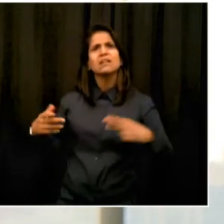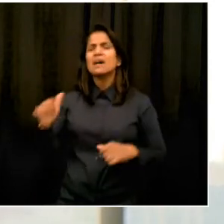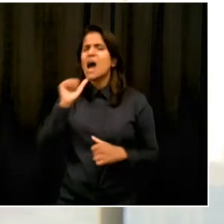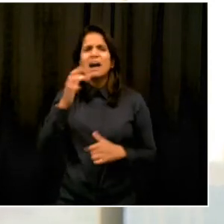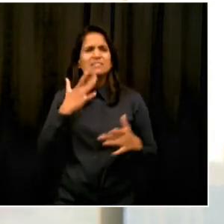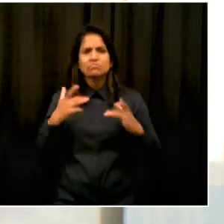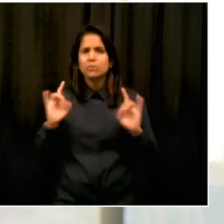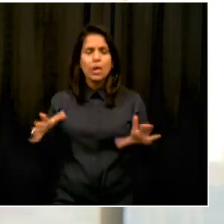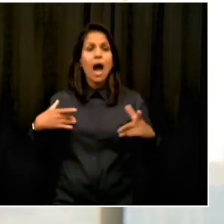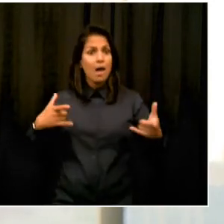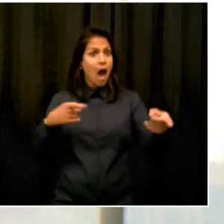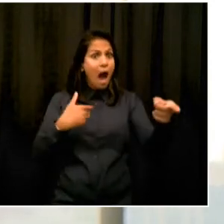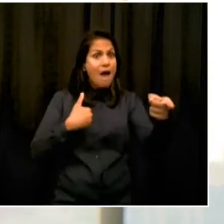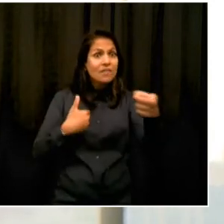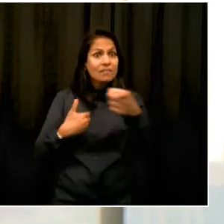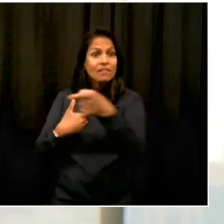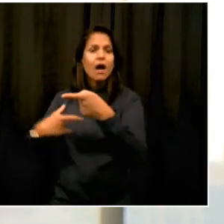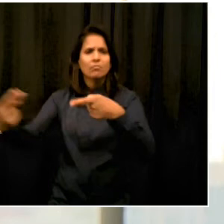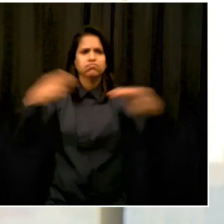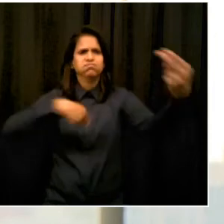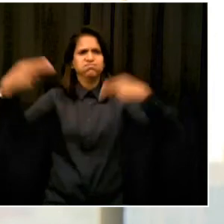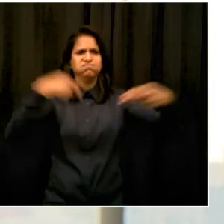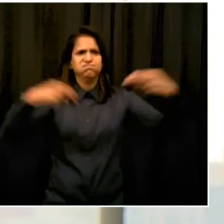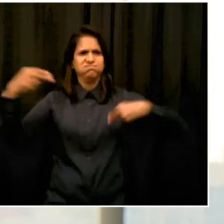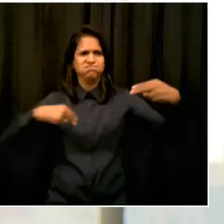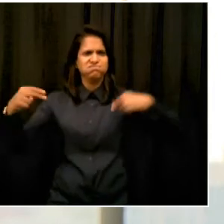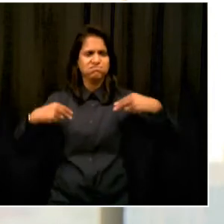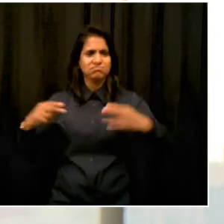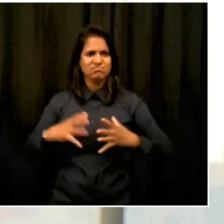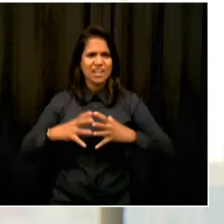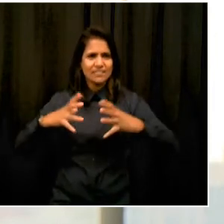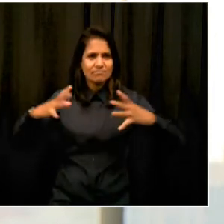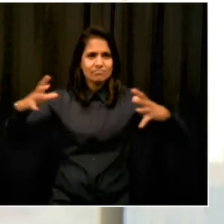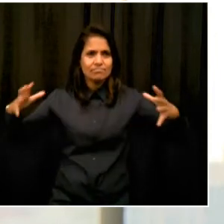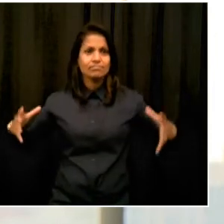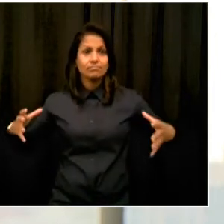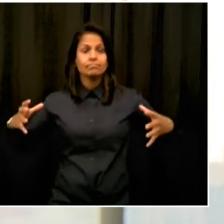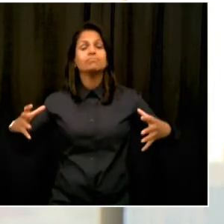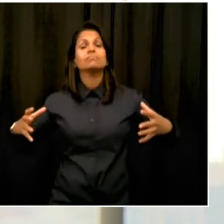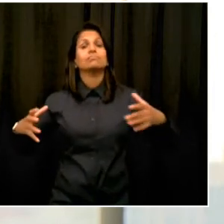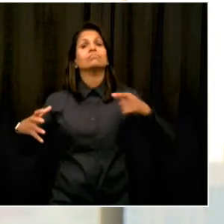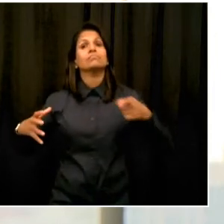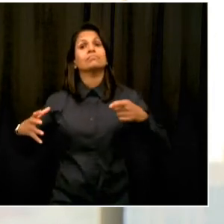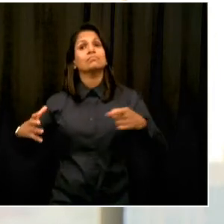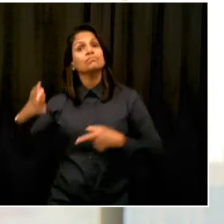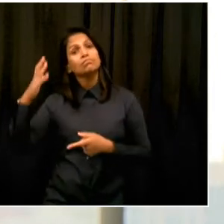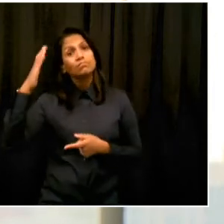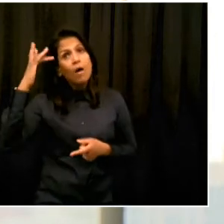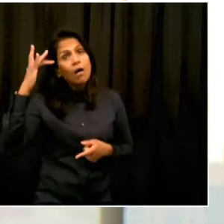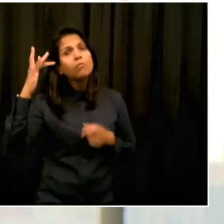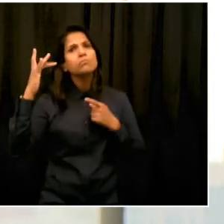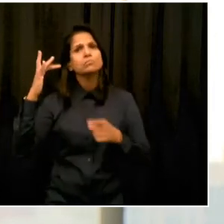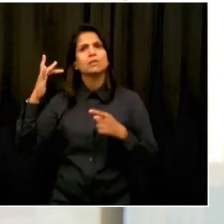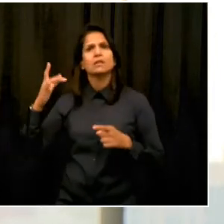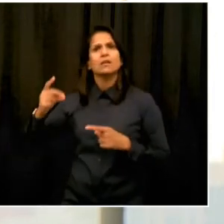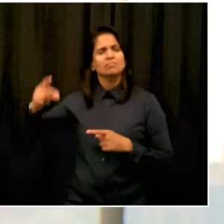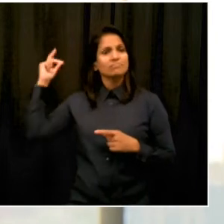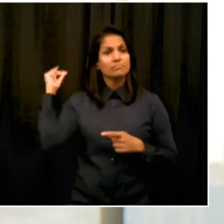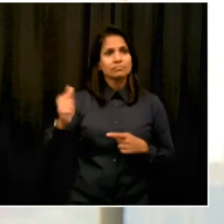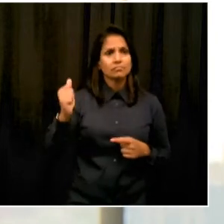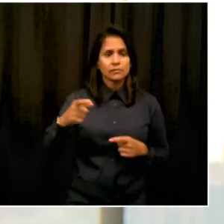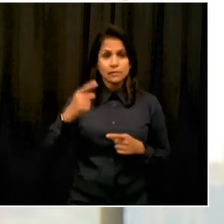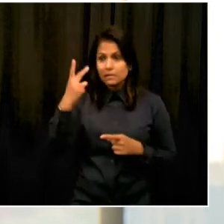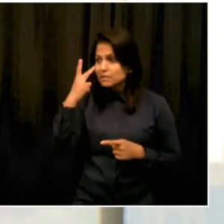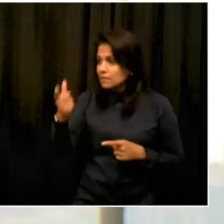within minutes out into communities and make a difference and educate people and help people and guide them. What a difference it